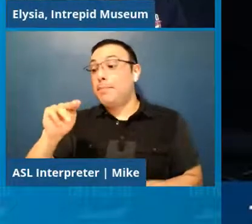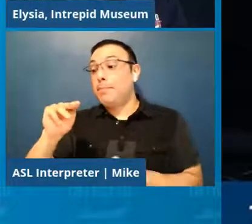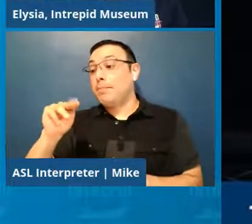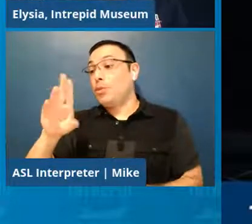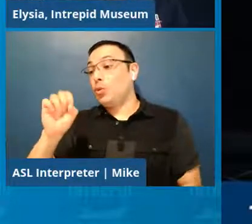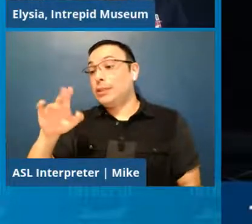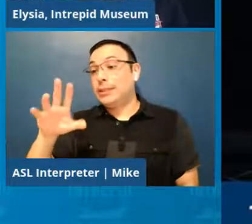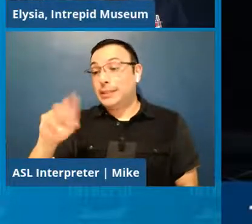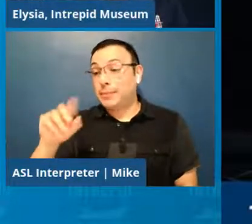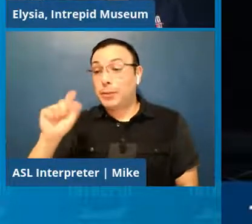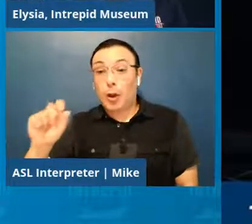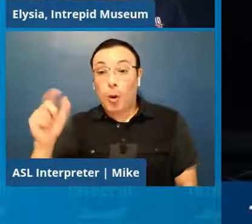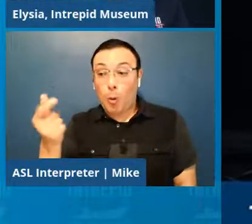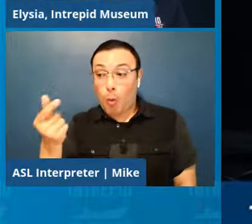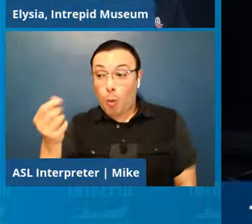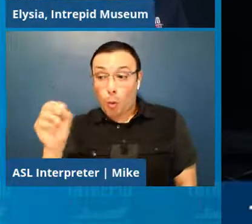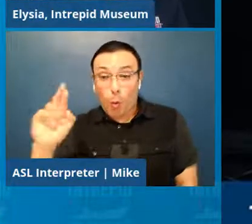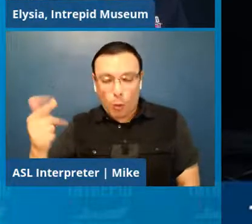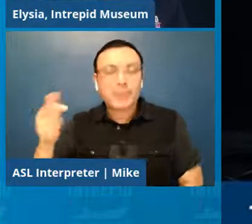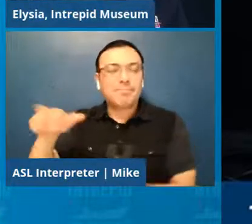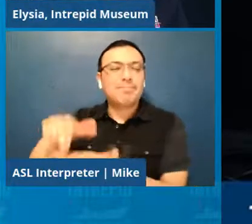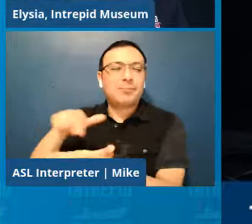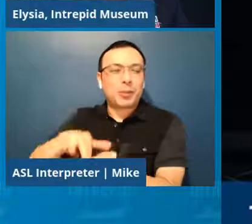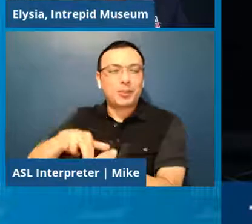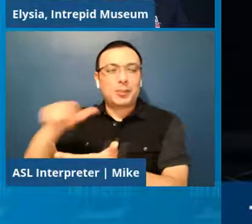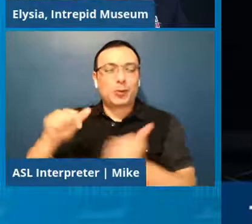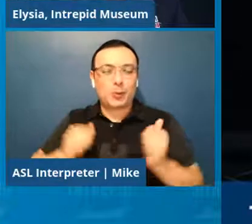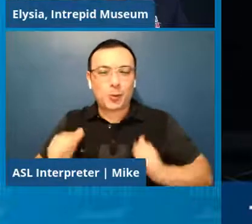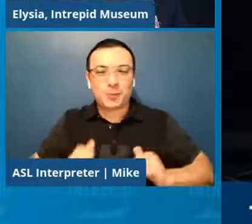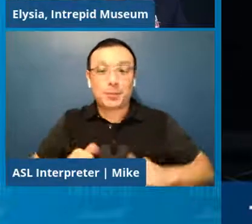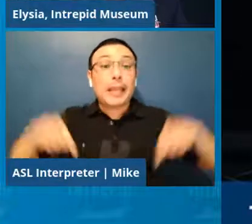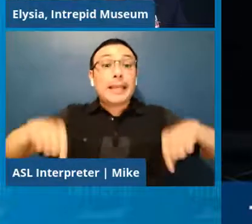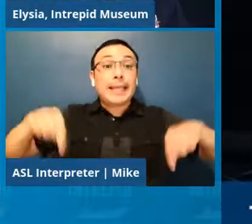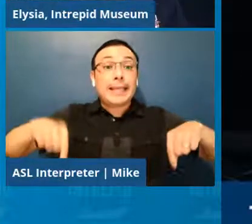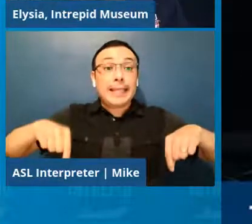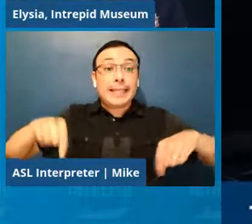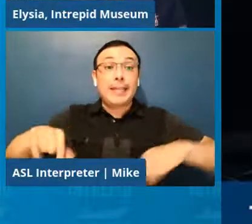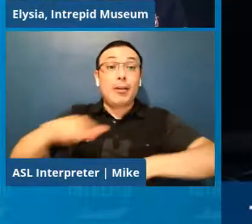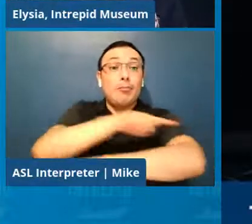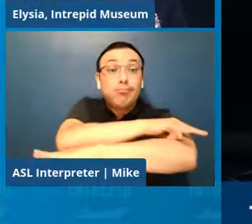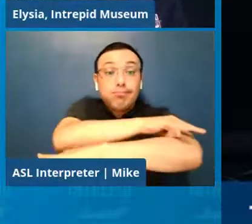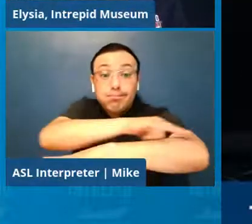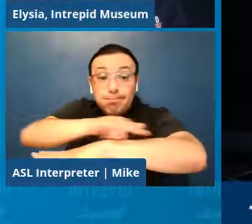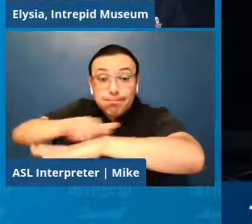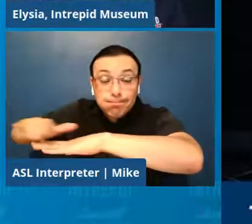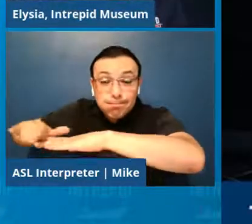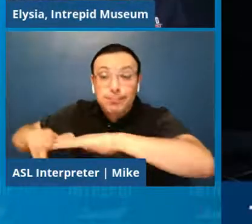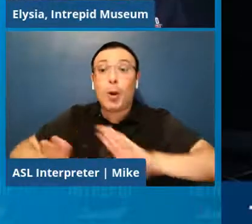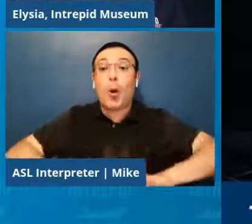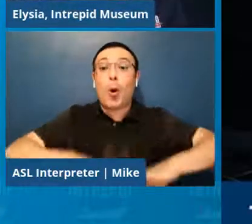our museum is back open to the public 7 days a week from 10 to 5 p.m. So we'd love